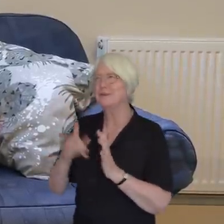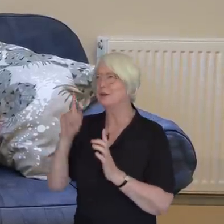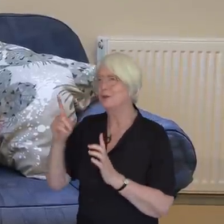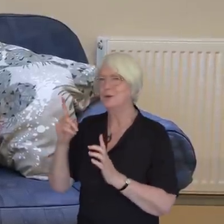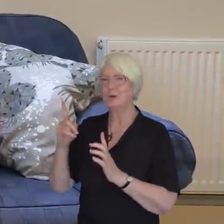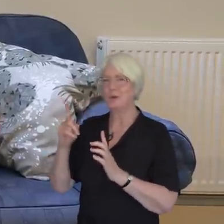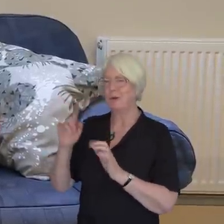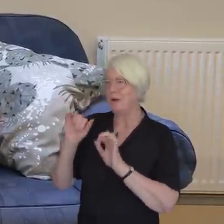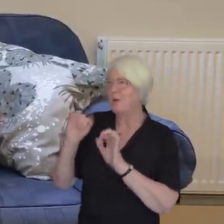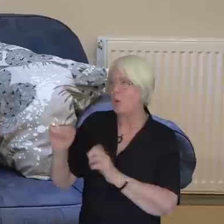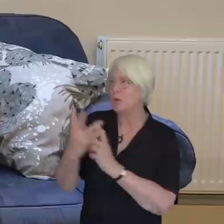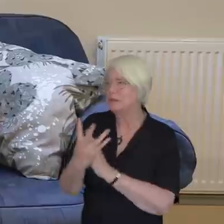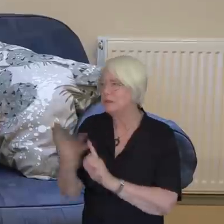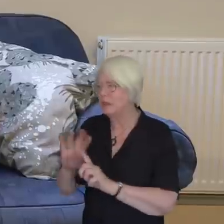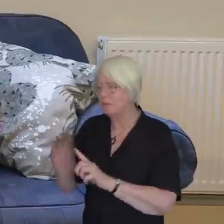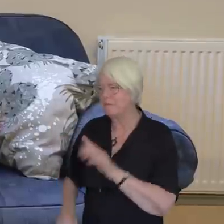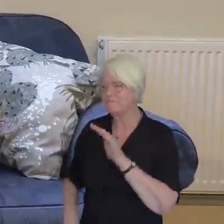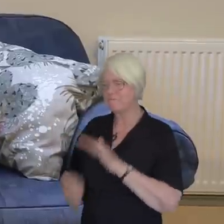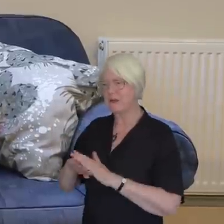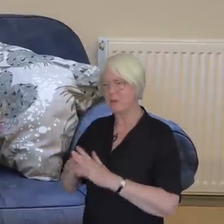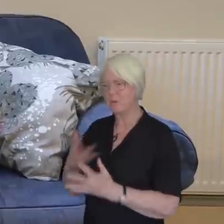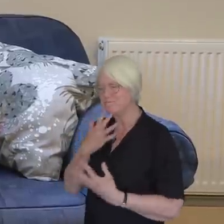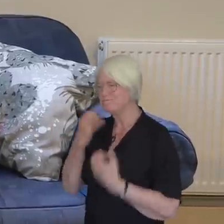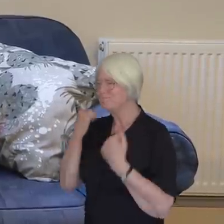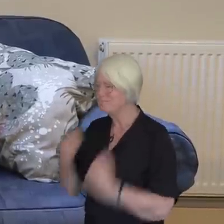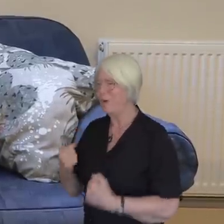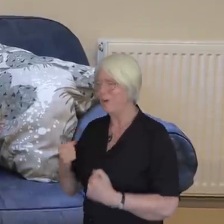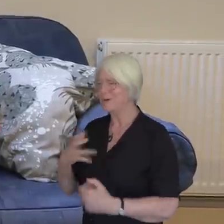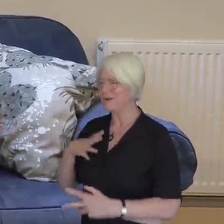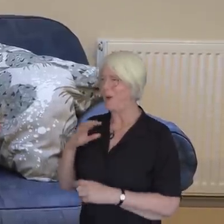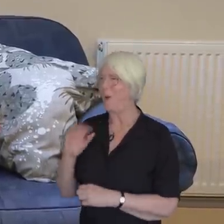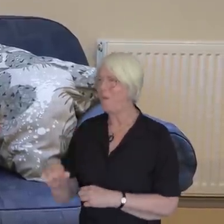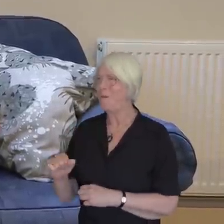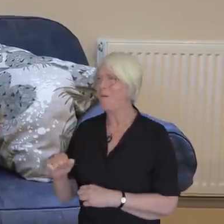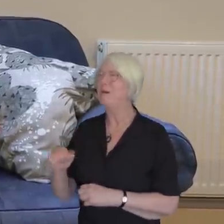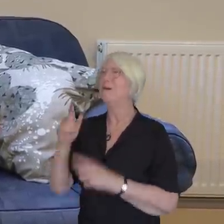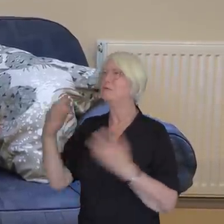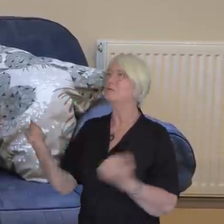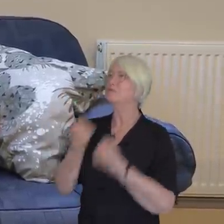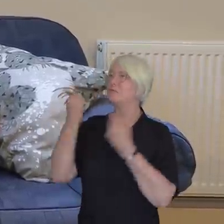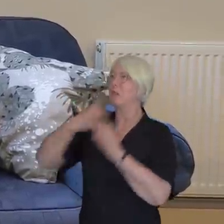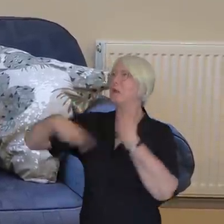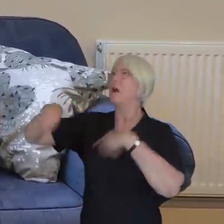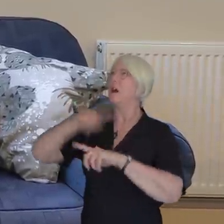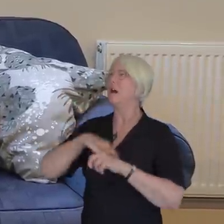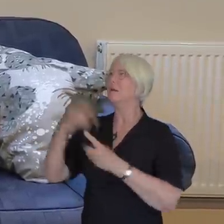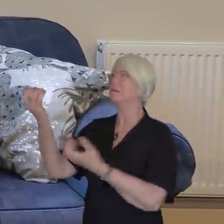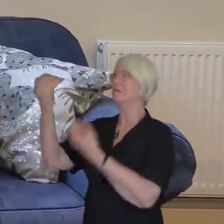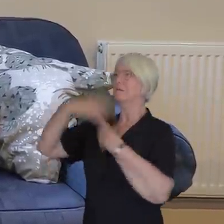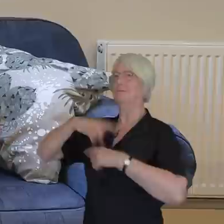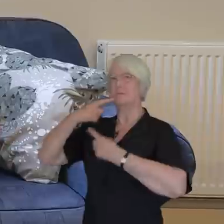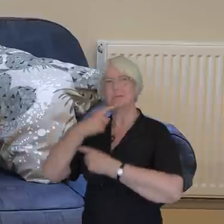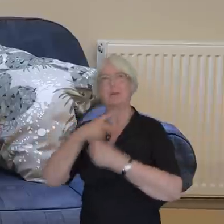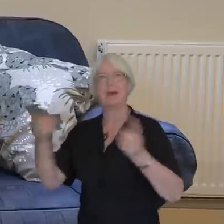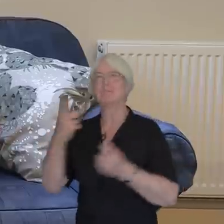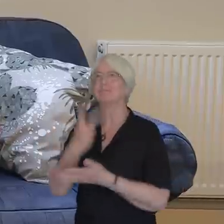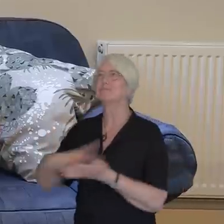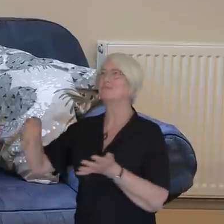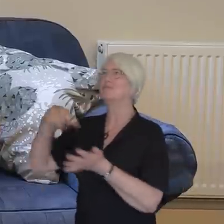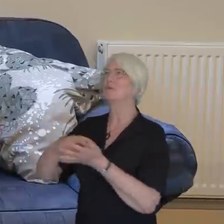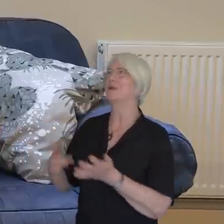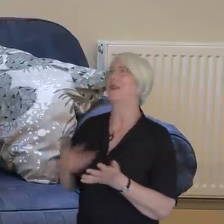hope. Strengthen us to proclaim your risen life and fill us with your peace, to the glory of God the